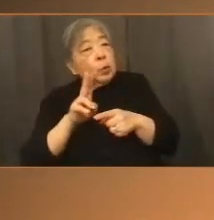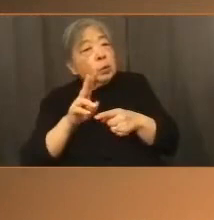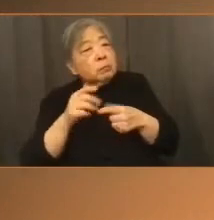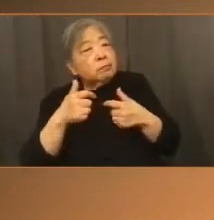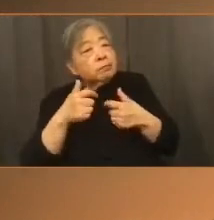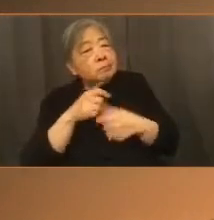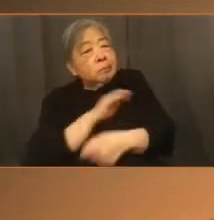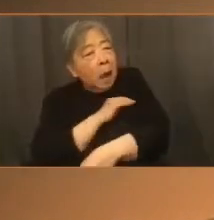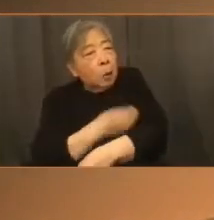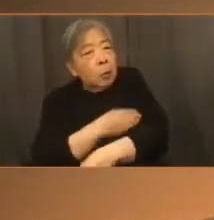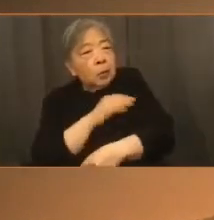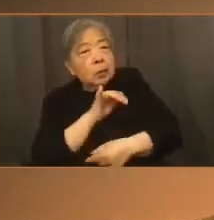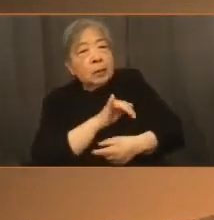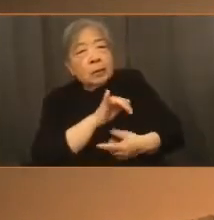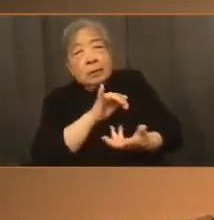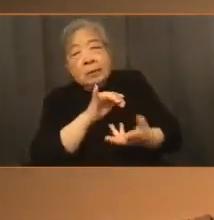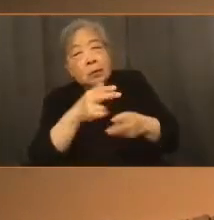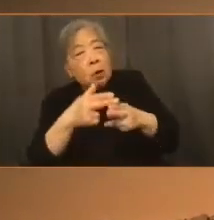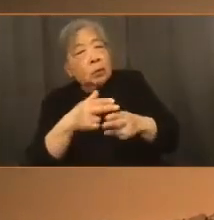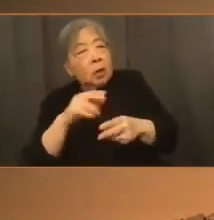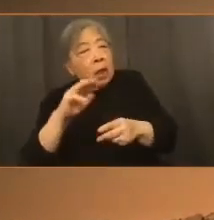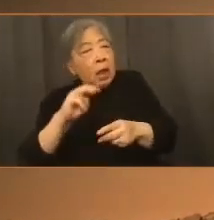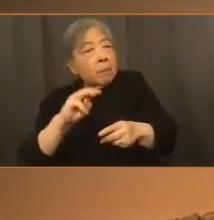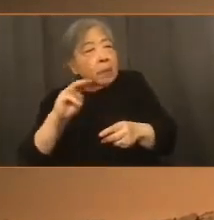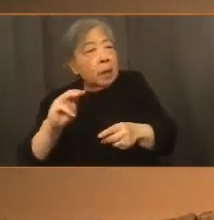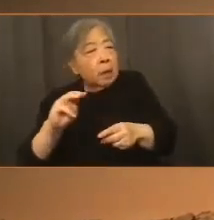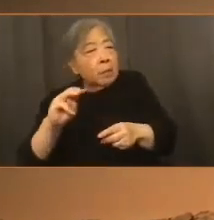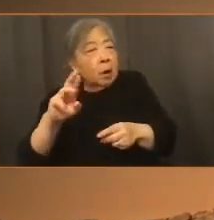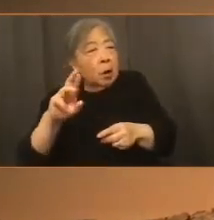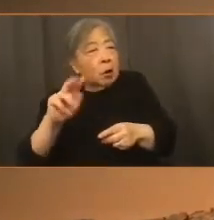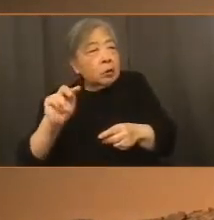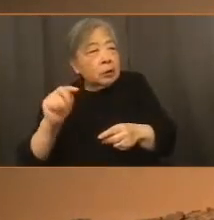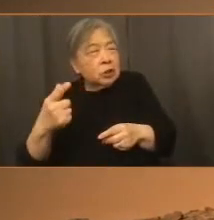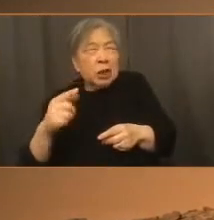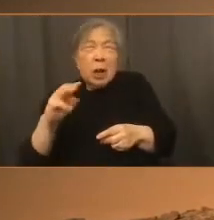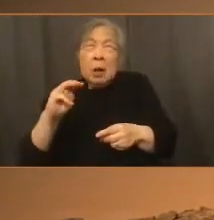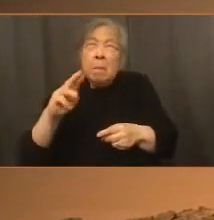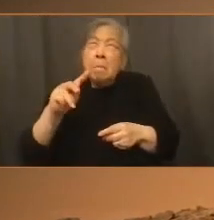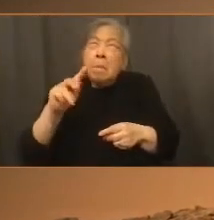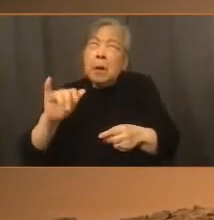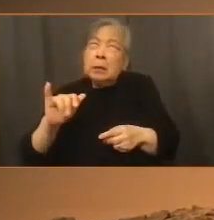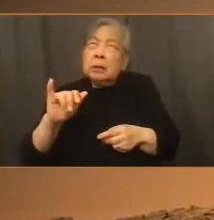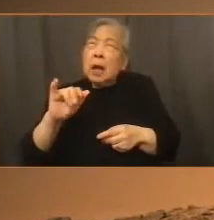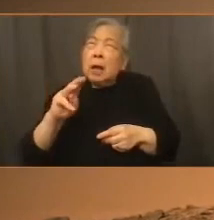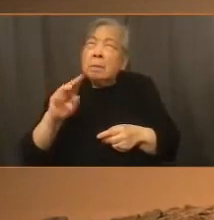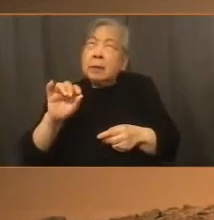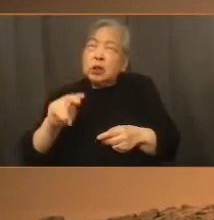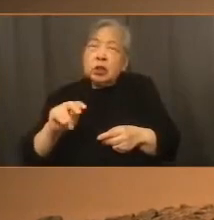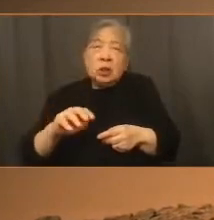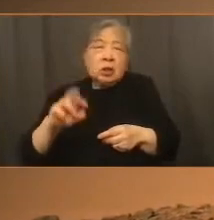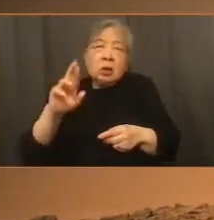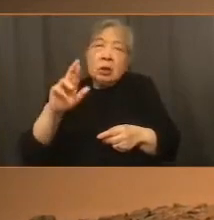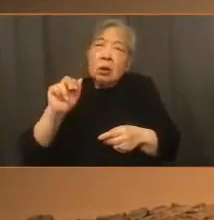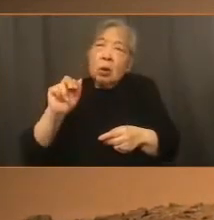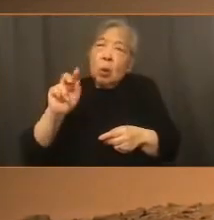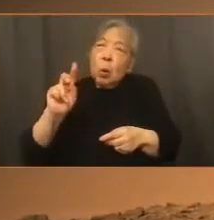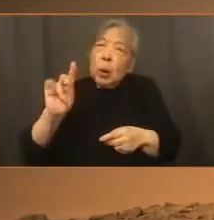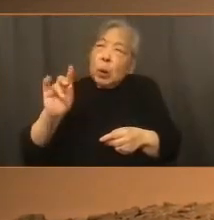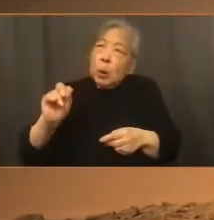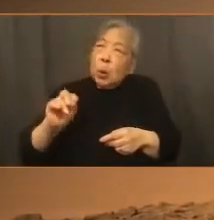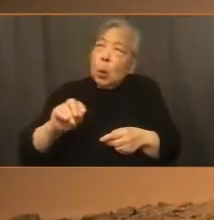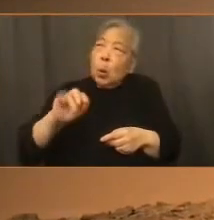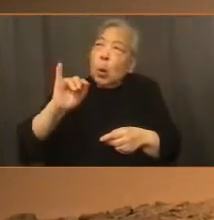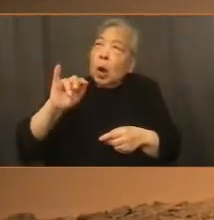It's what's called an MMRTG. It's a bit of a mouthful, a multi-mission radioisotope a thermoelectric